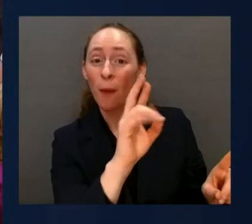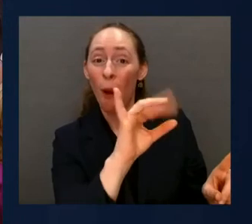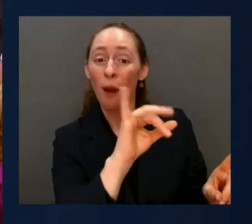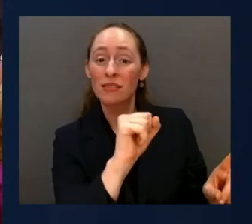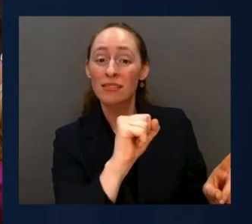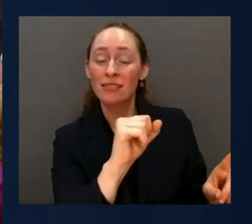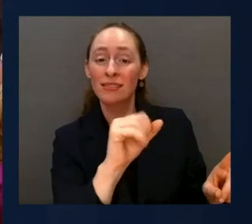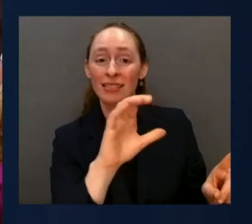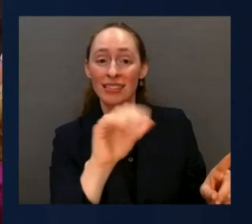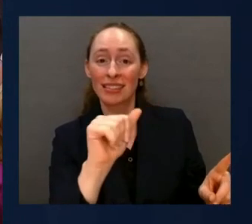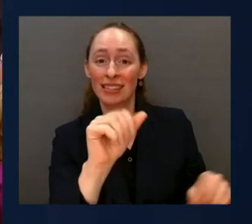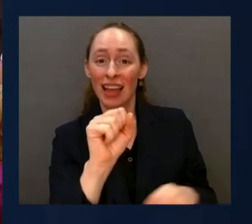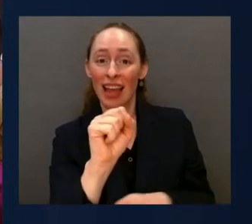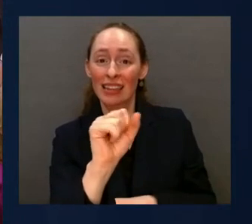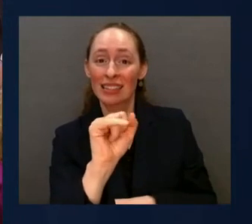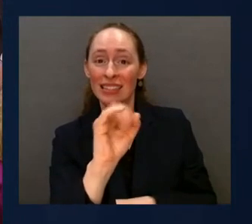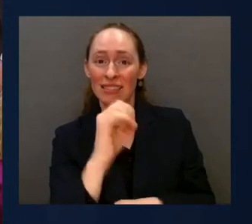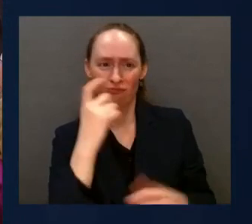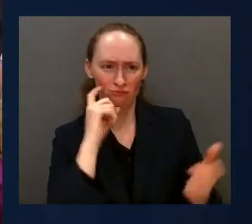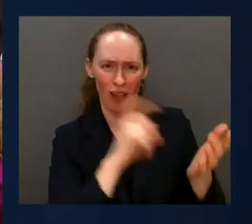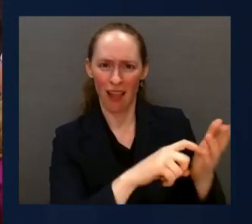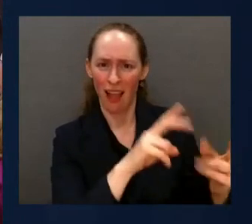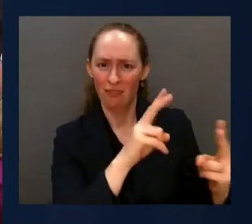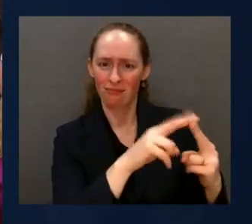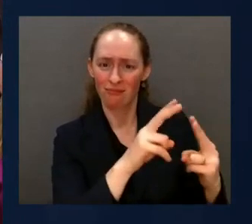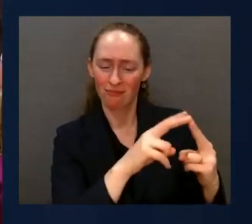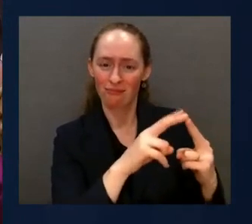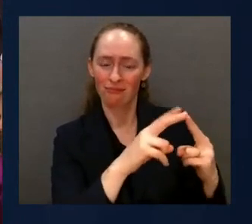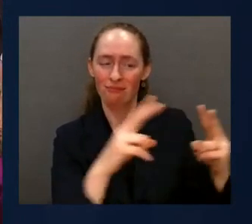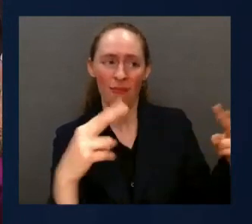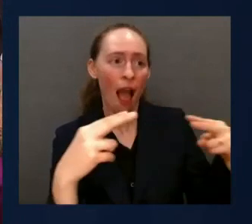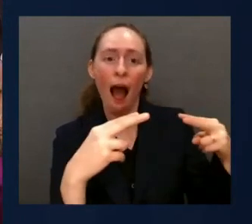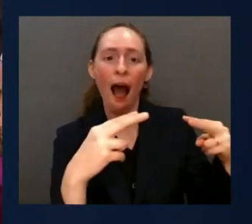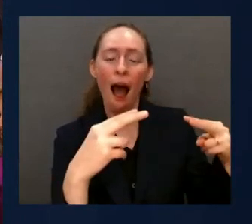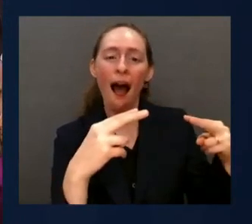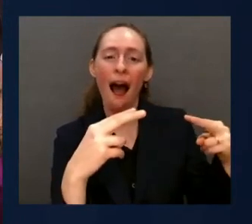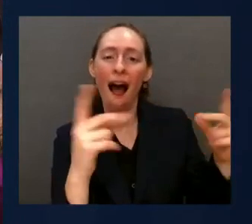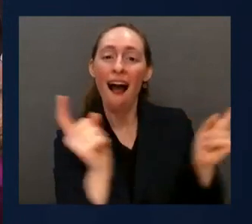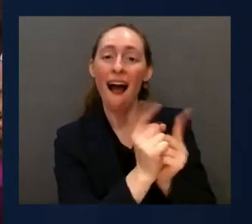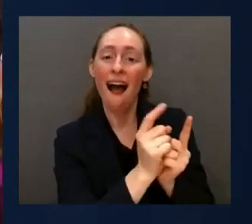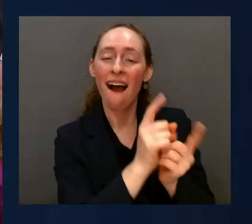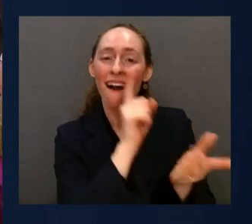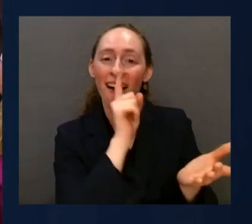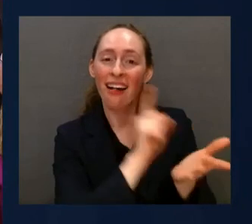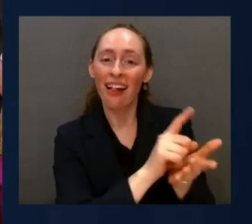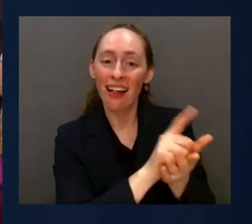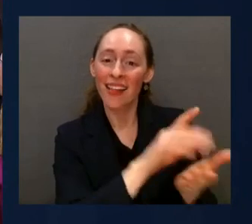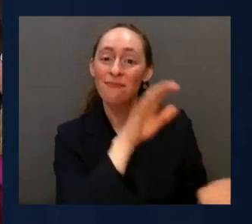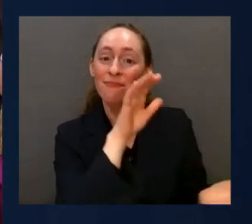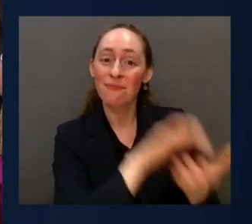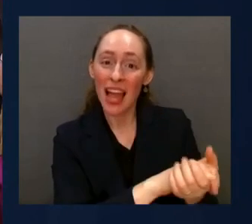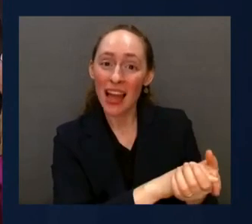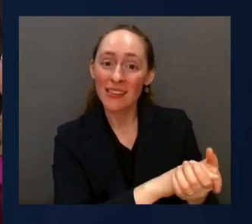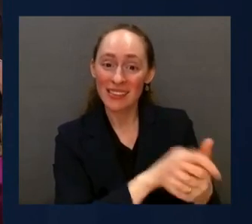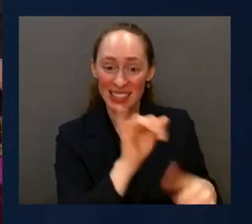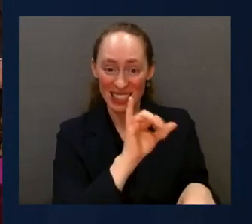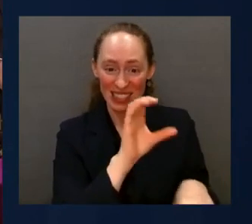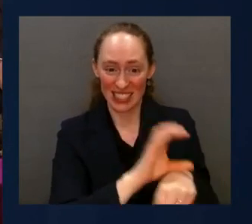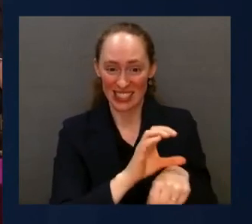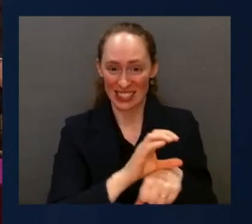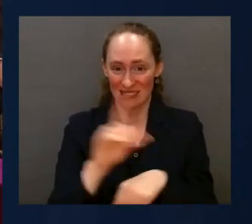love in New York City and got married in the same chapel Jill and I got married in New York City. Kindred spirits. He wrote us a